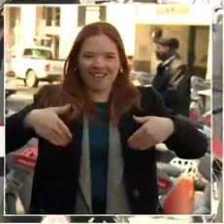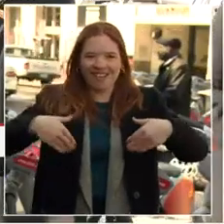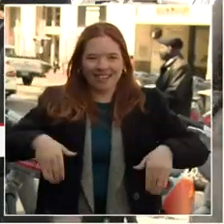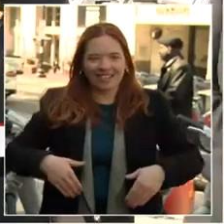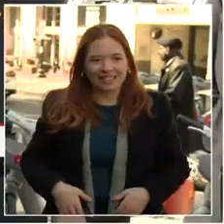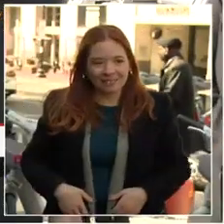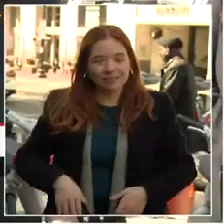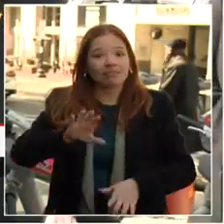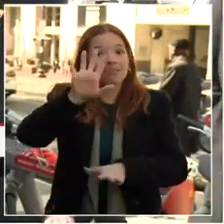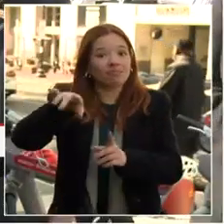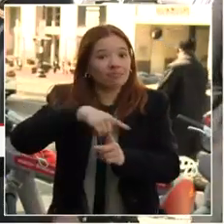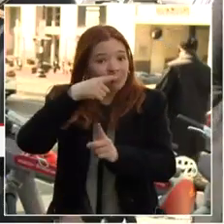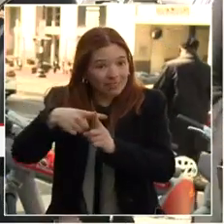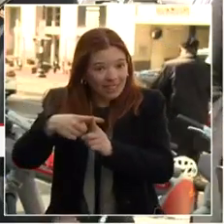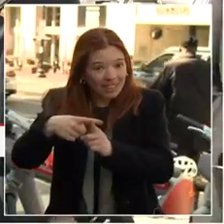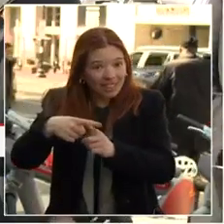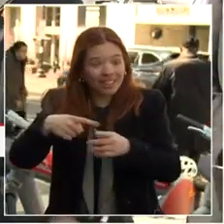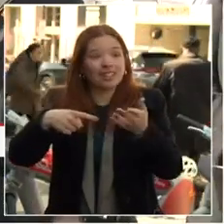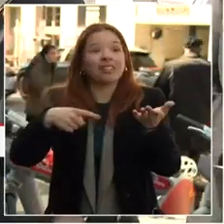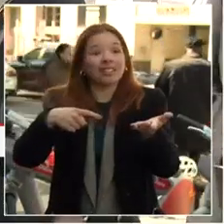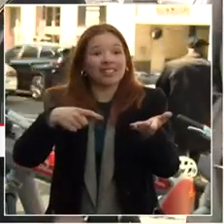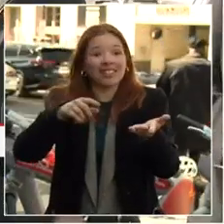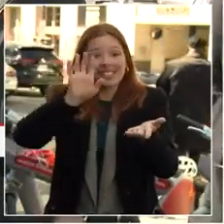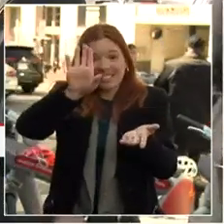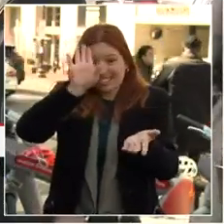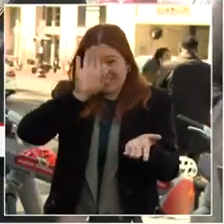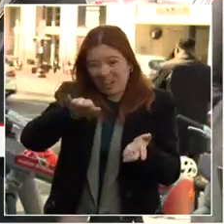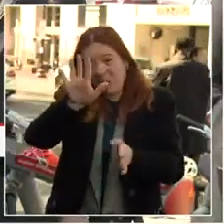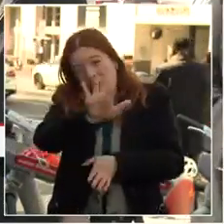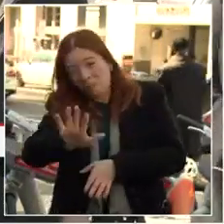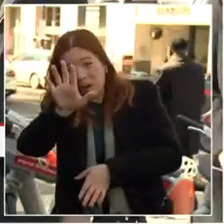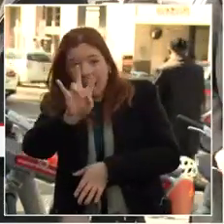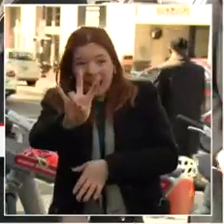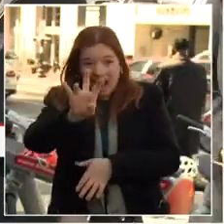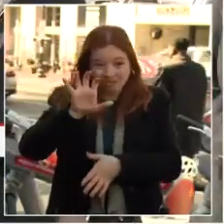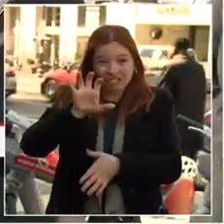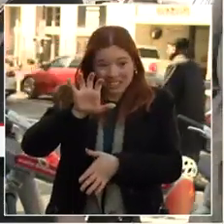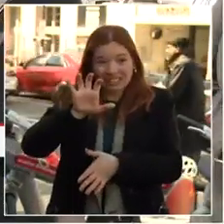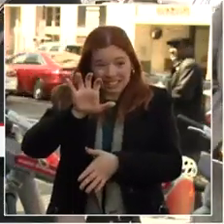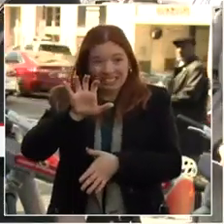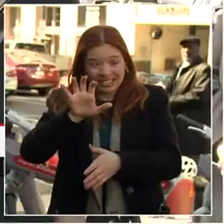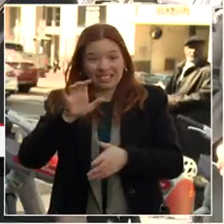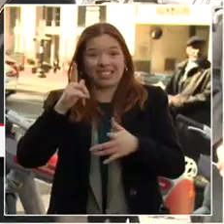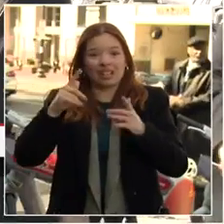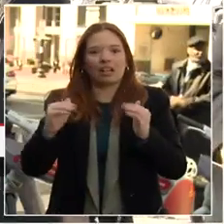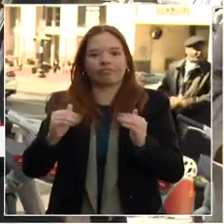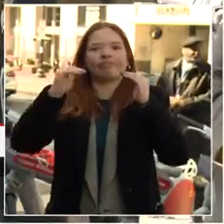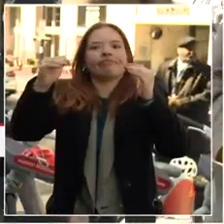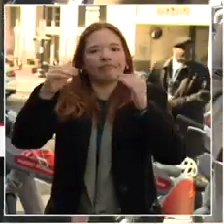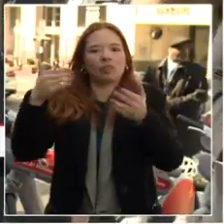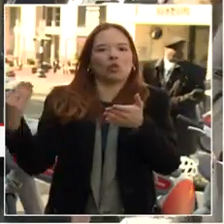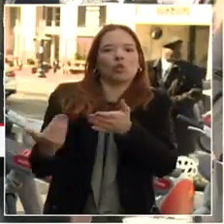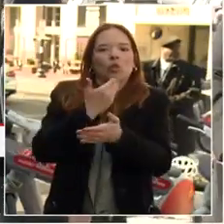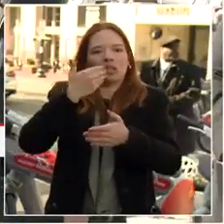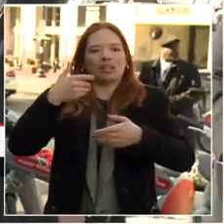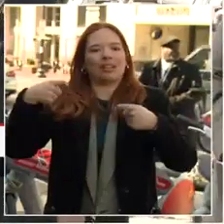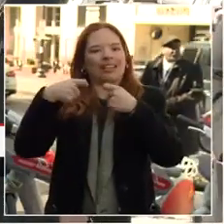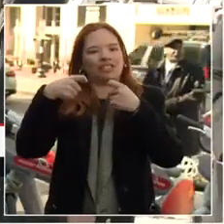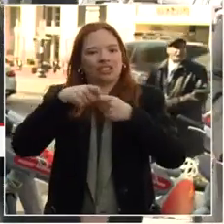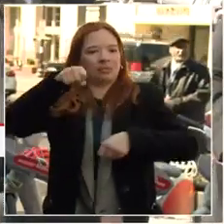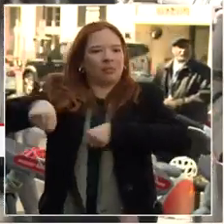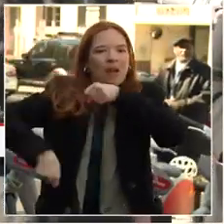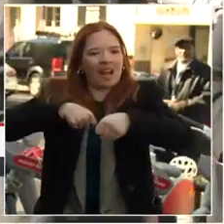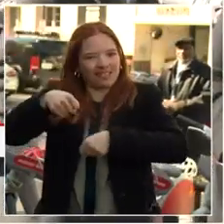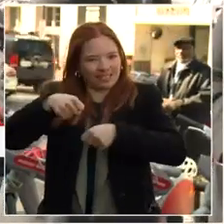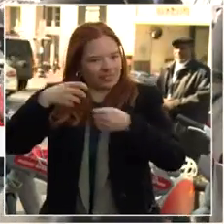and nearly 700 next generation e-bikes that are being introduced to the Capital Bike